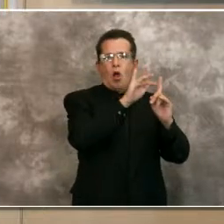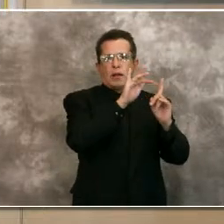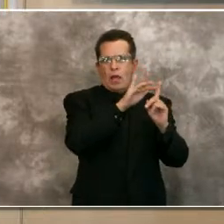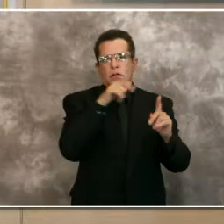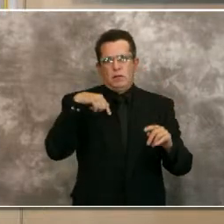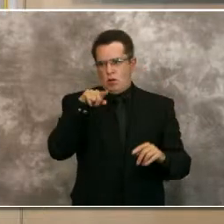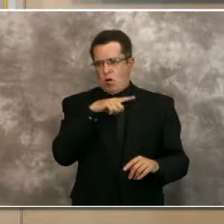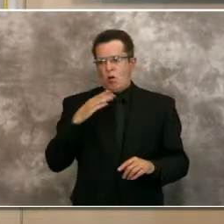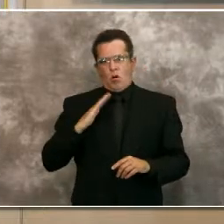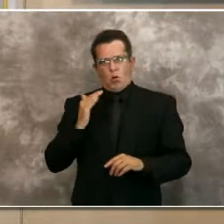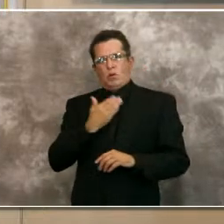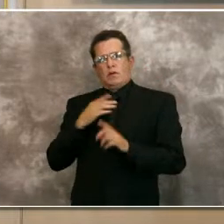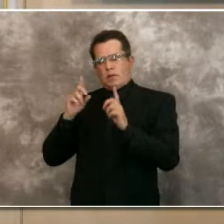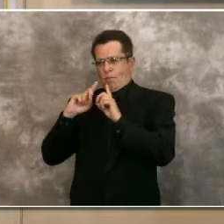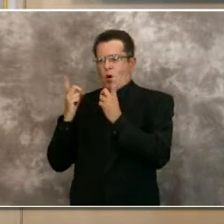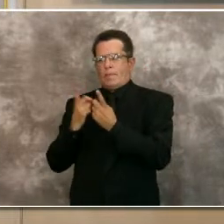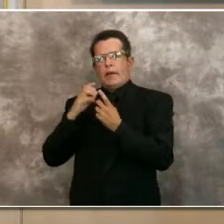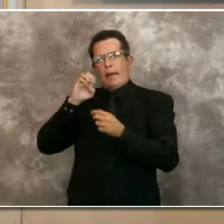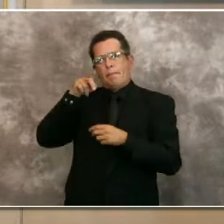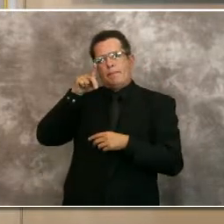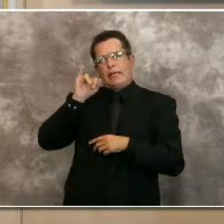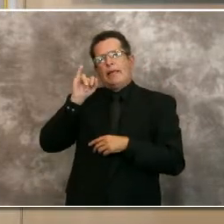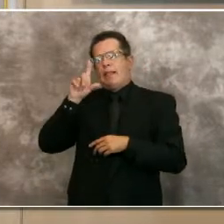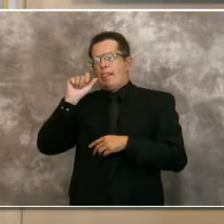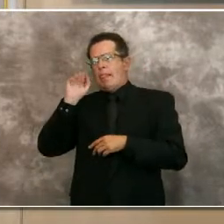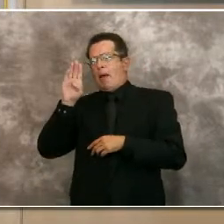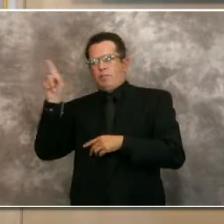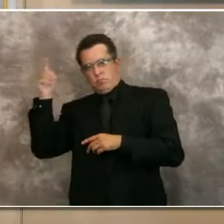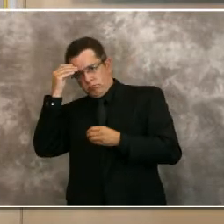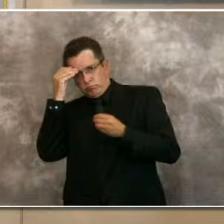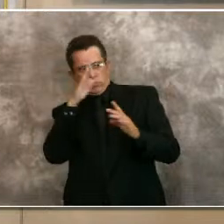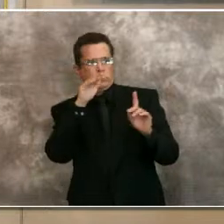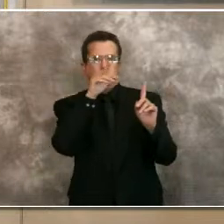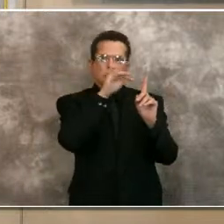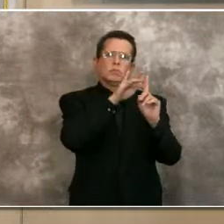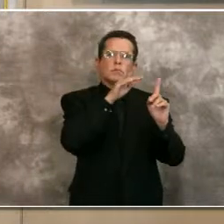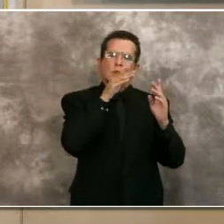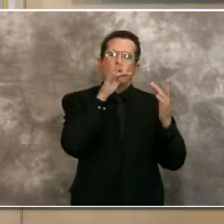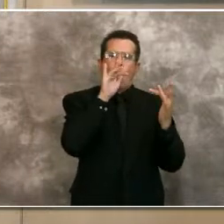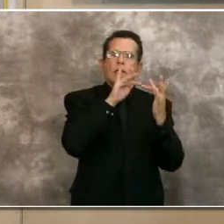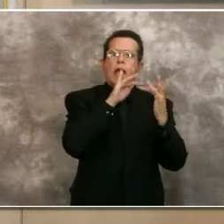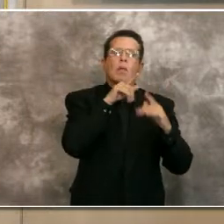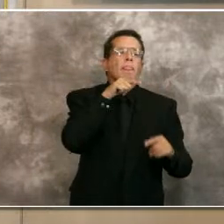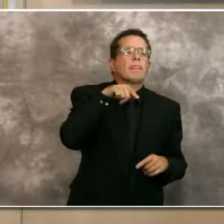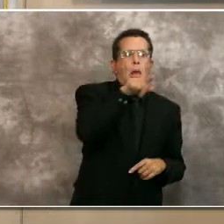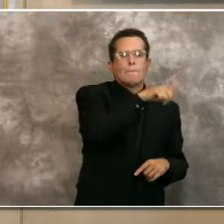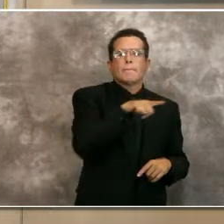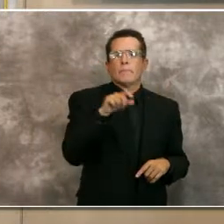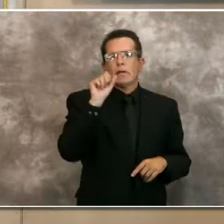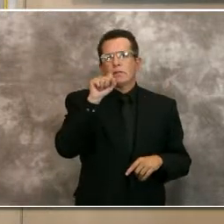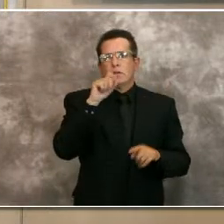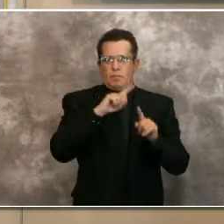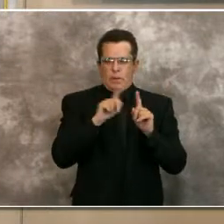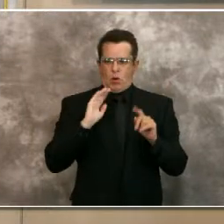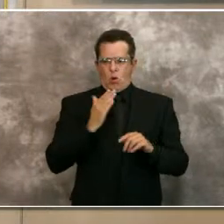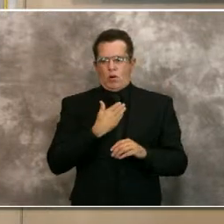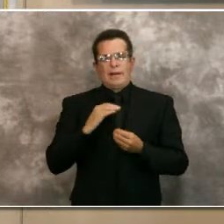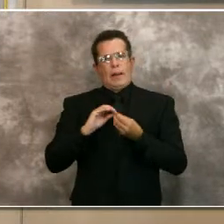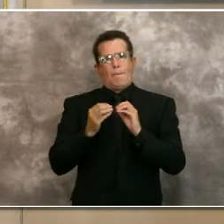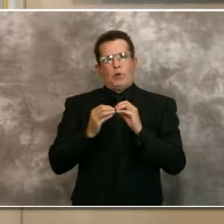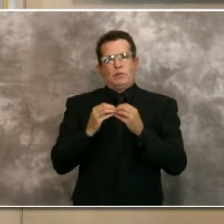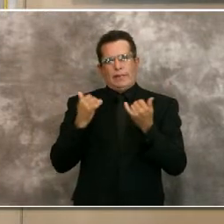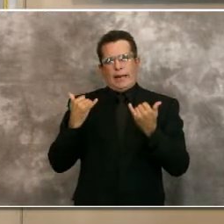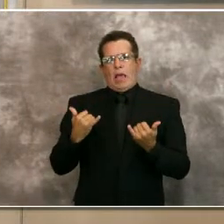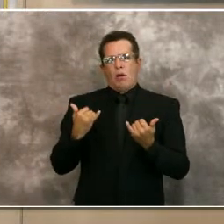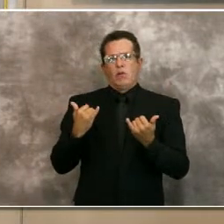department and our epi labs are doing a good job of contacting them, notifying them, and contact tracing them, but it has impacted our testing numbers.